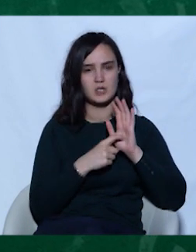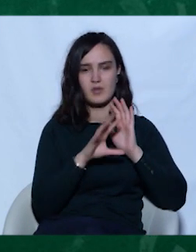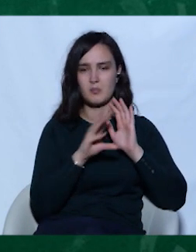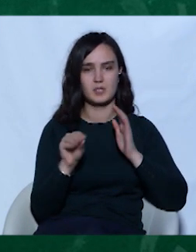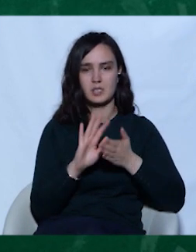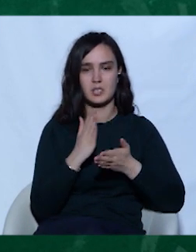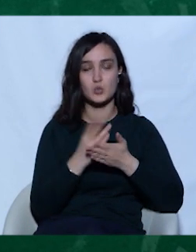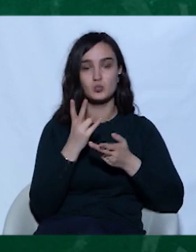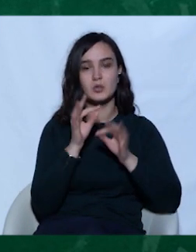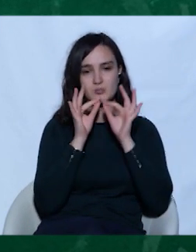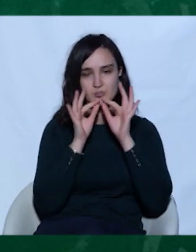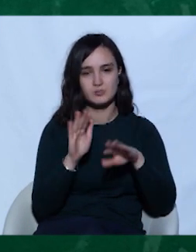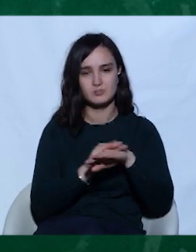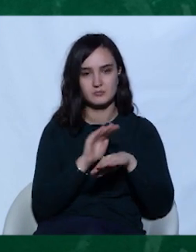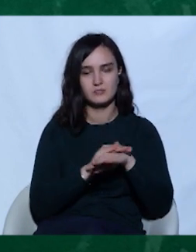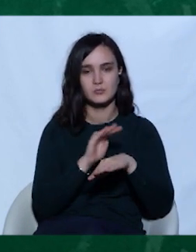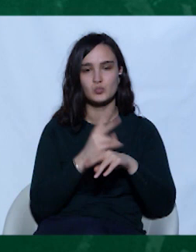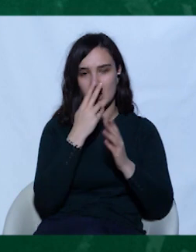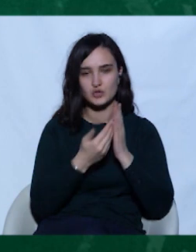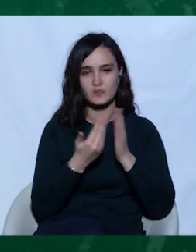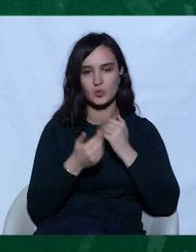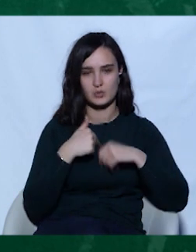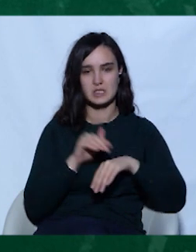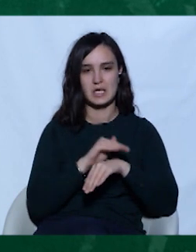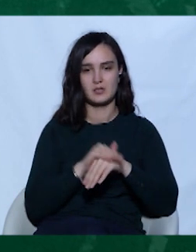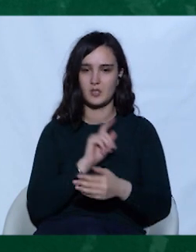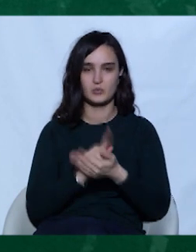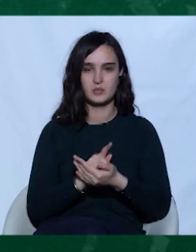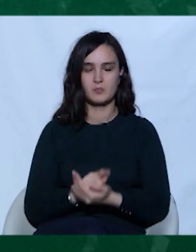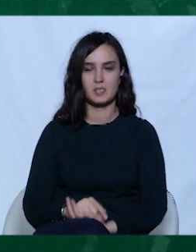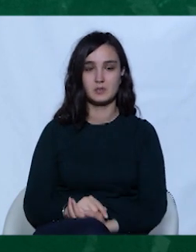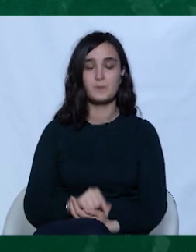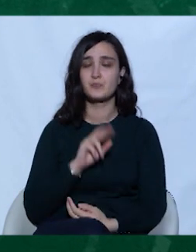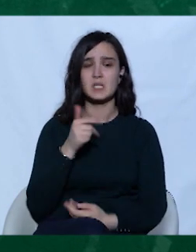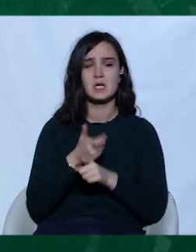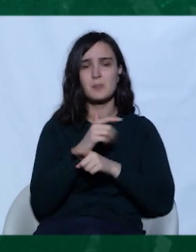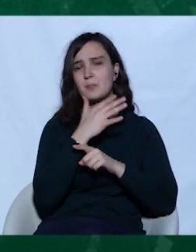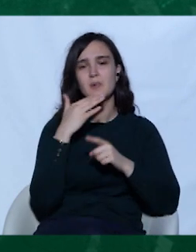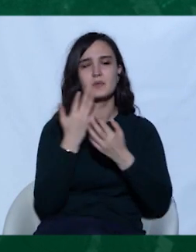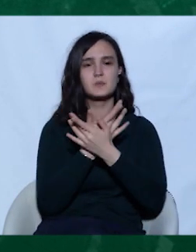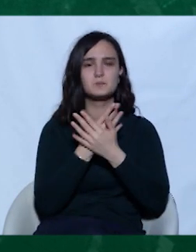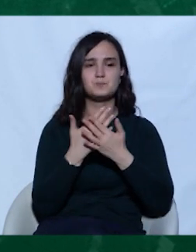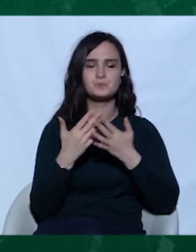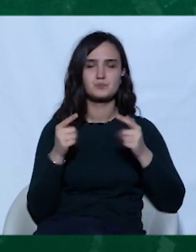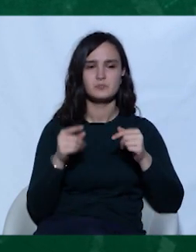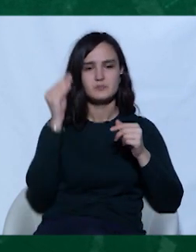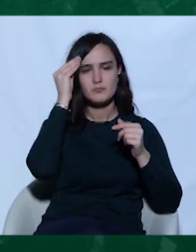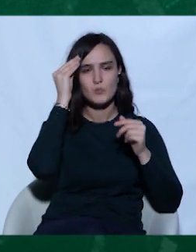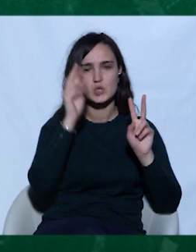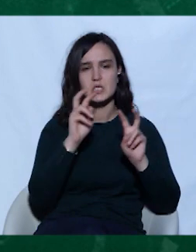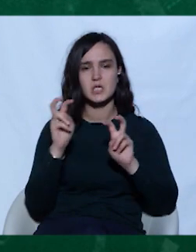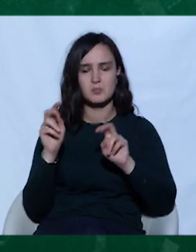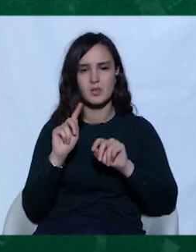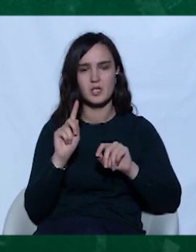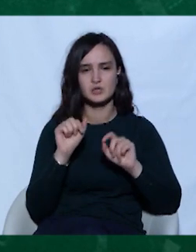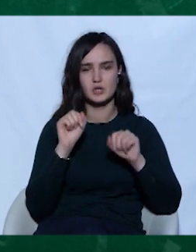about our two themes, marriage and social status, and parenting. This will be a good time to have a look